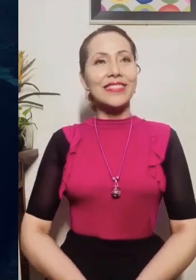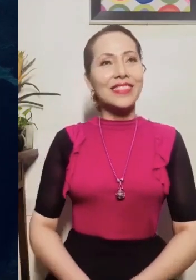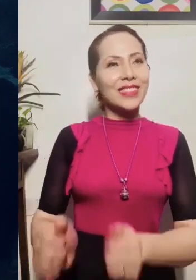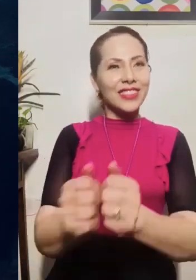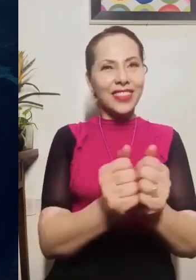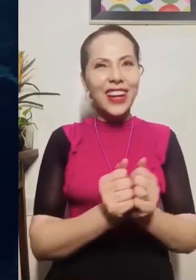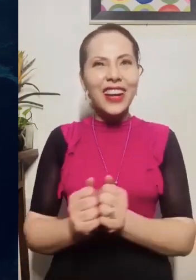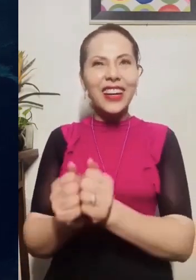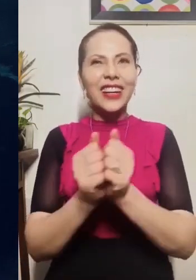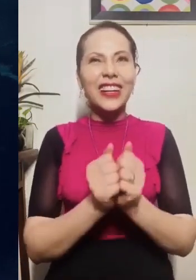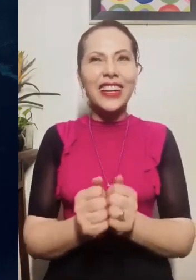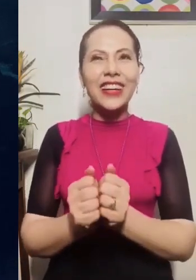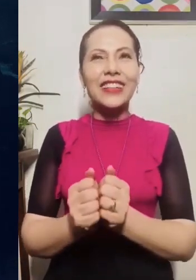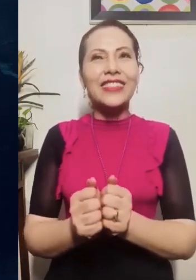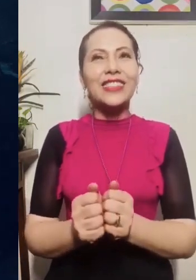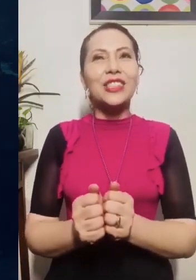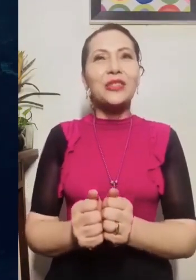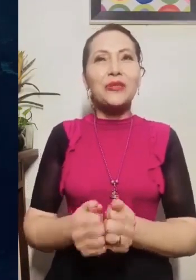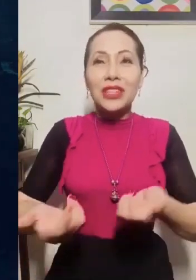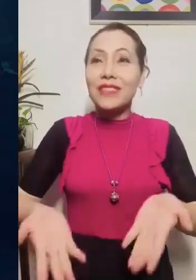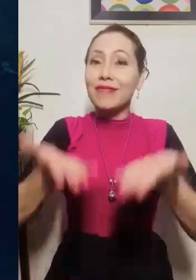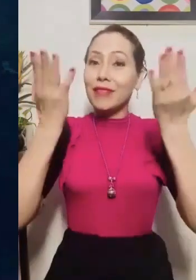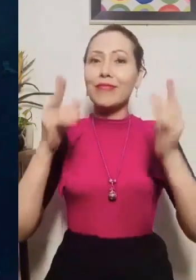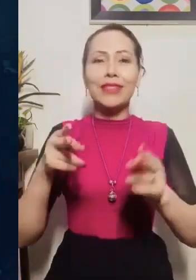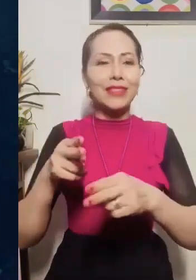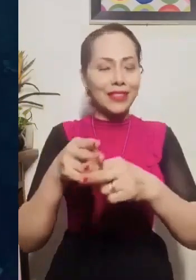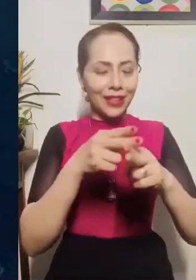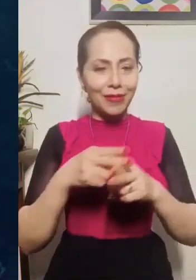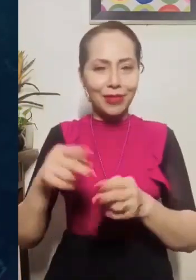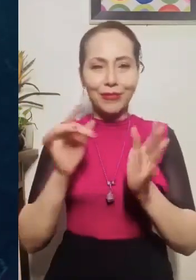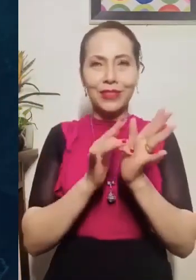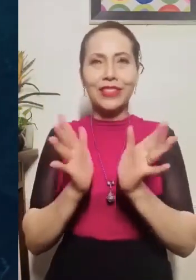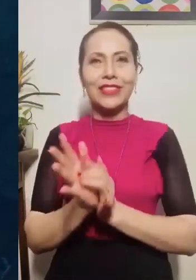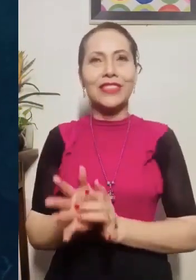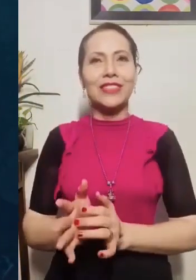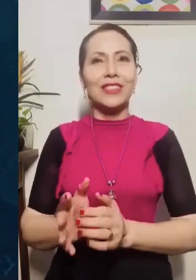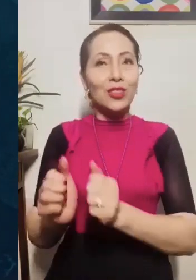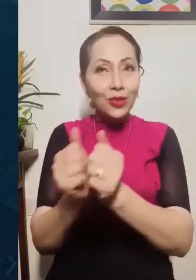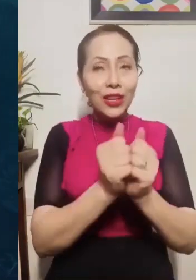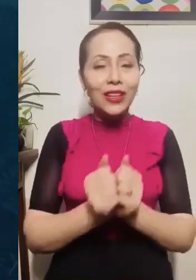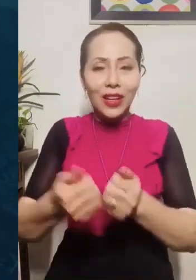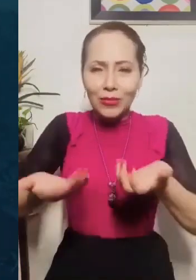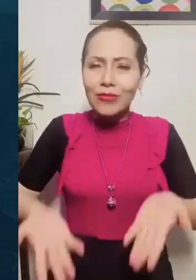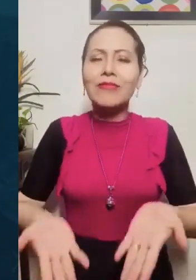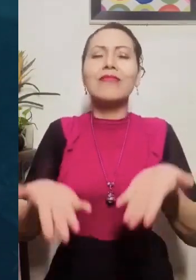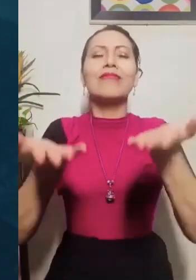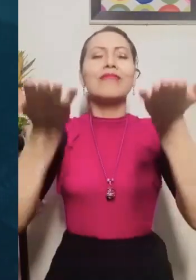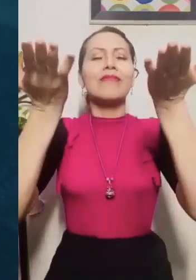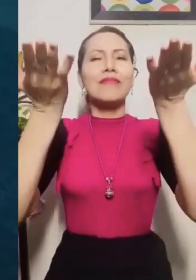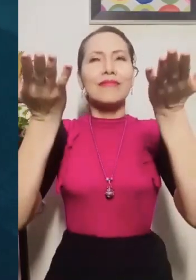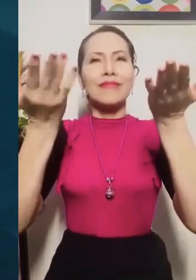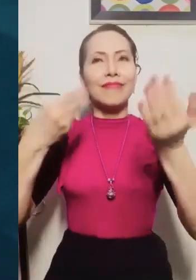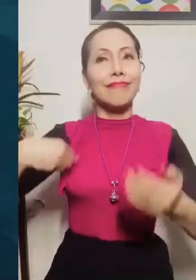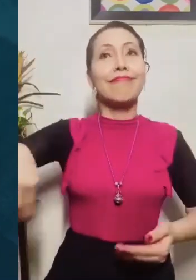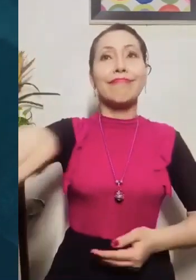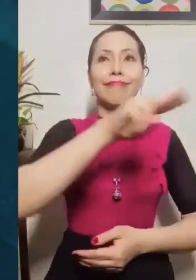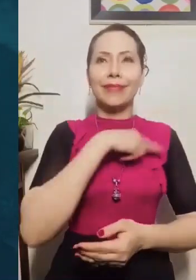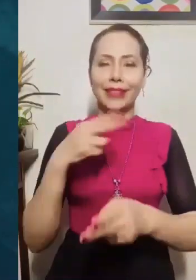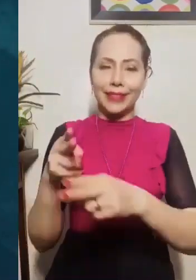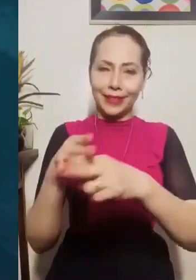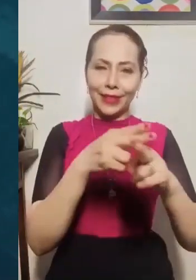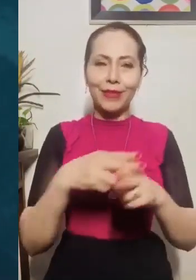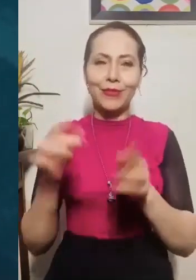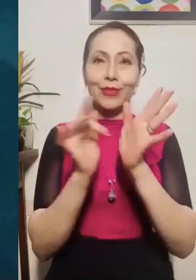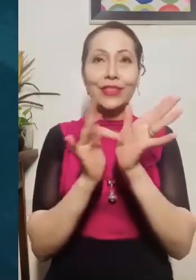God. Together we lift the name of Jesus. And together we lift the name of